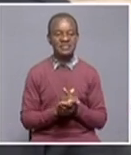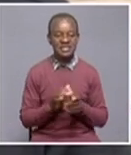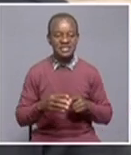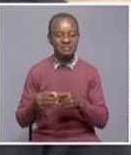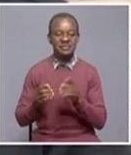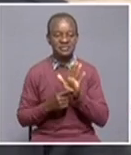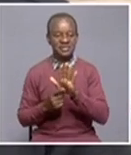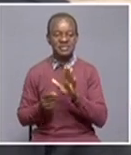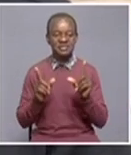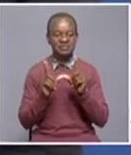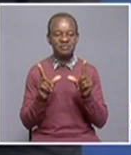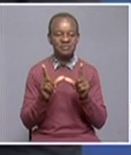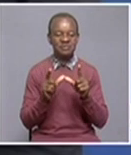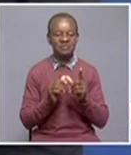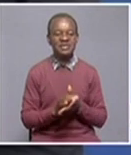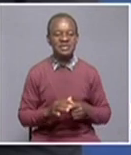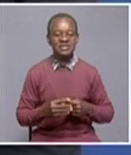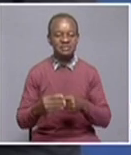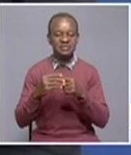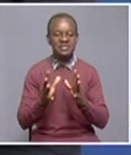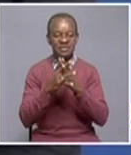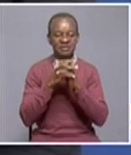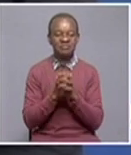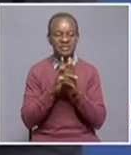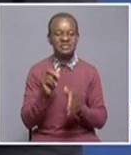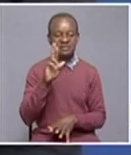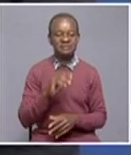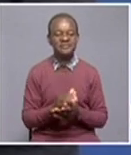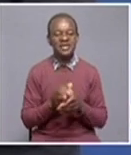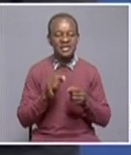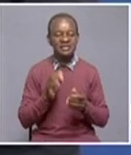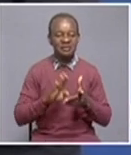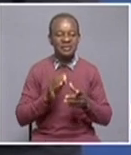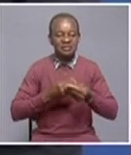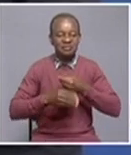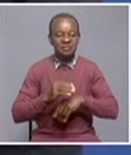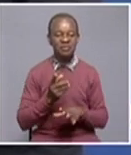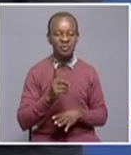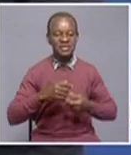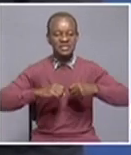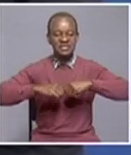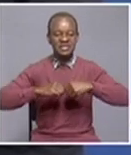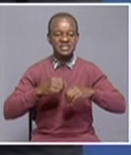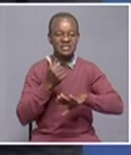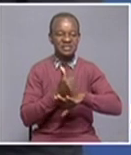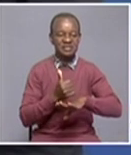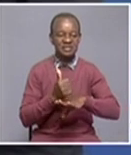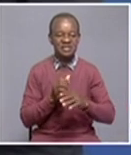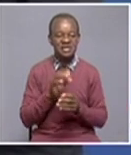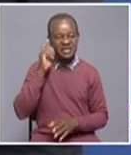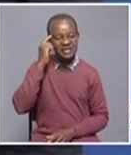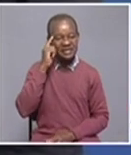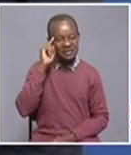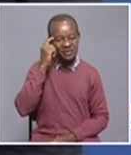region. And from an economic perspective, what challenges would you say and opportunities do you see for